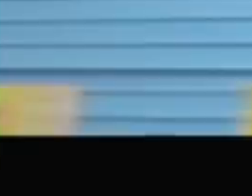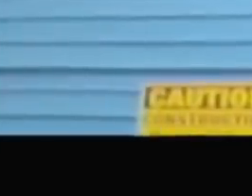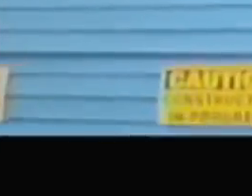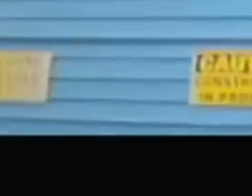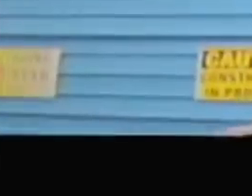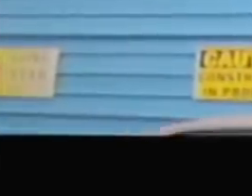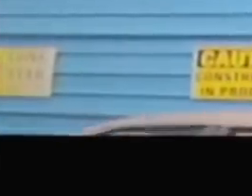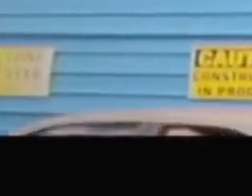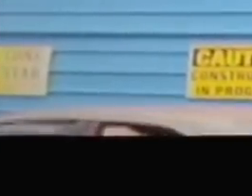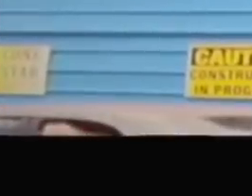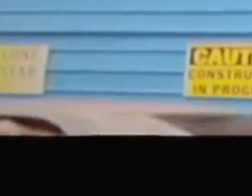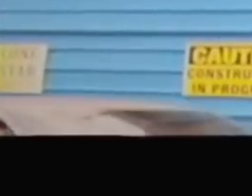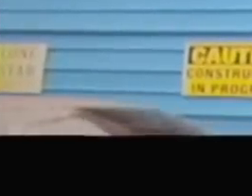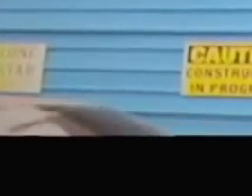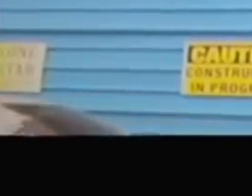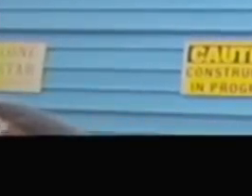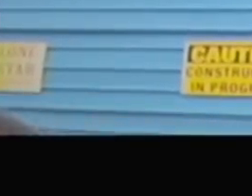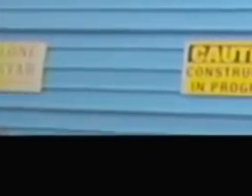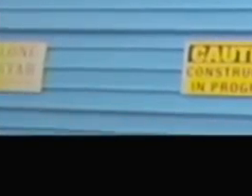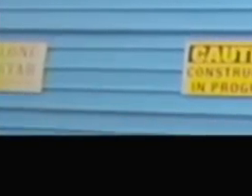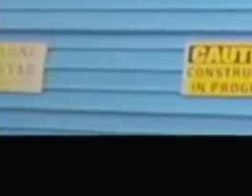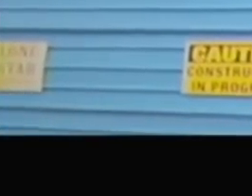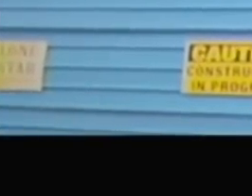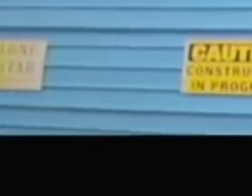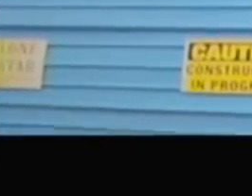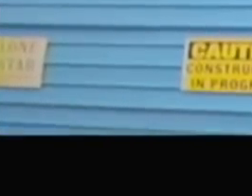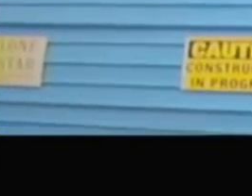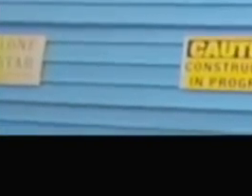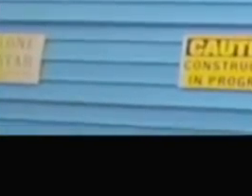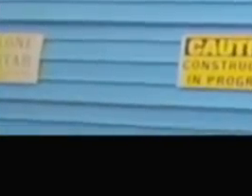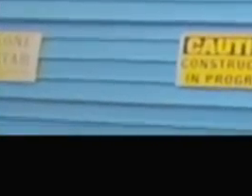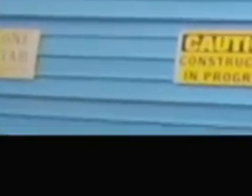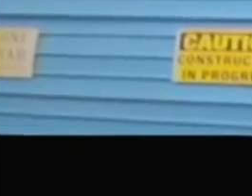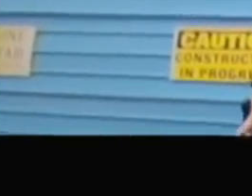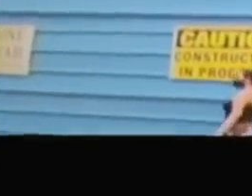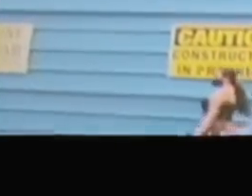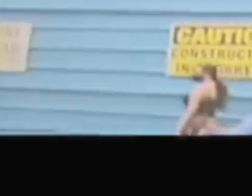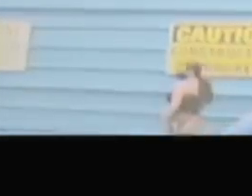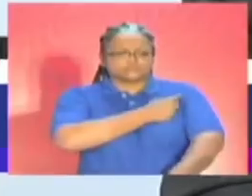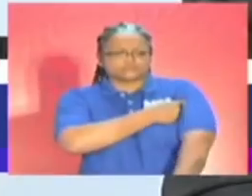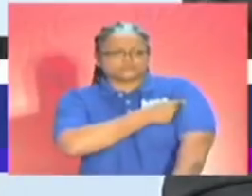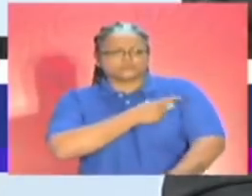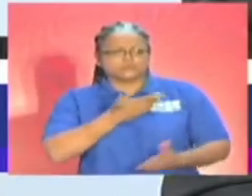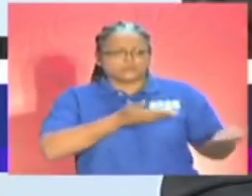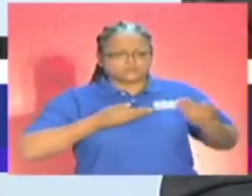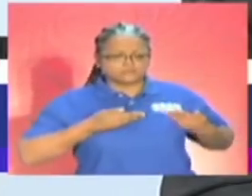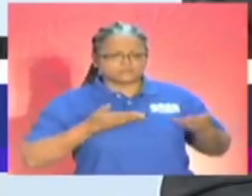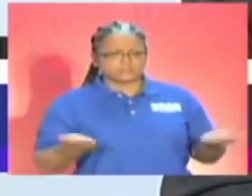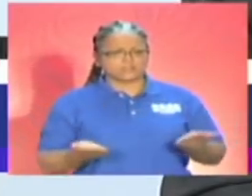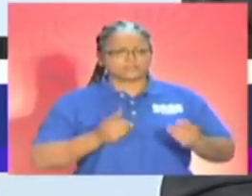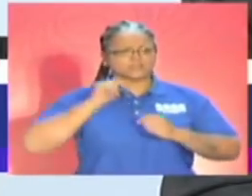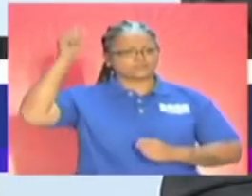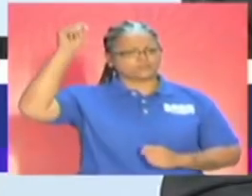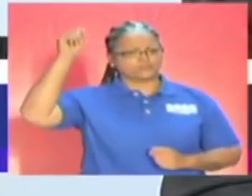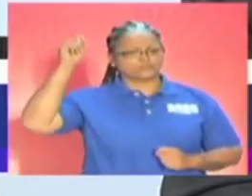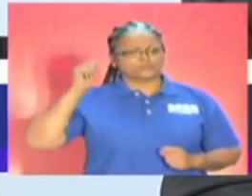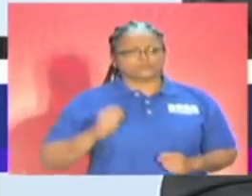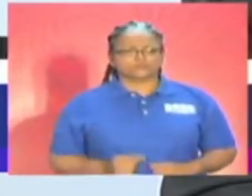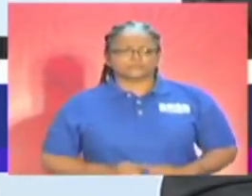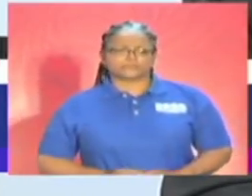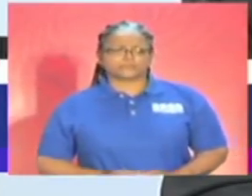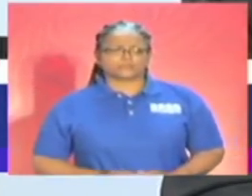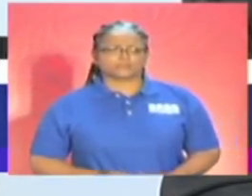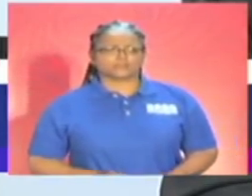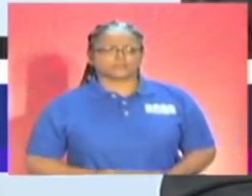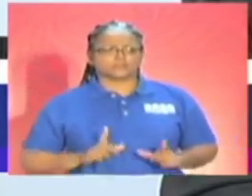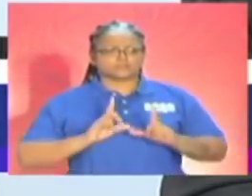What are the expiration dates on the vaccine that you all have administered in Trinidad? Okay, so the expiration dates range